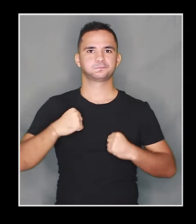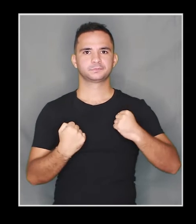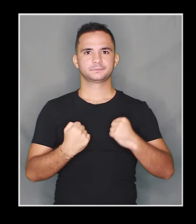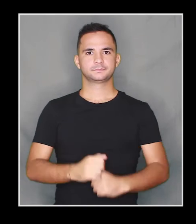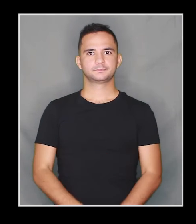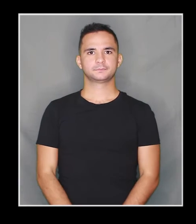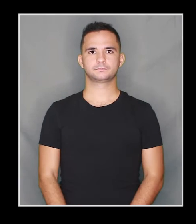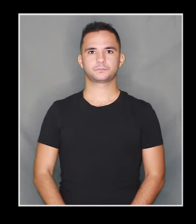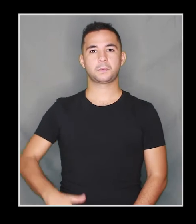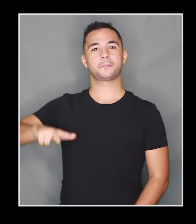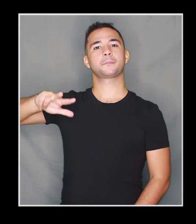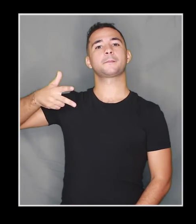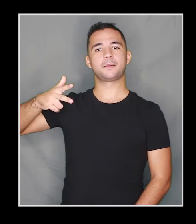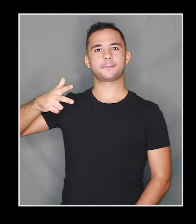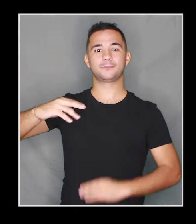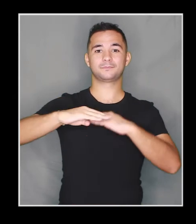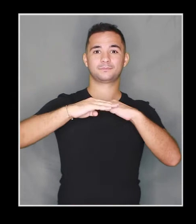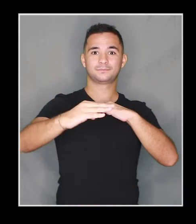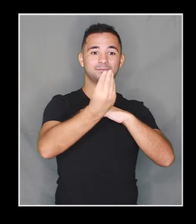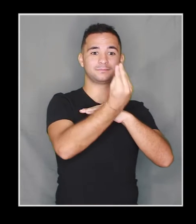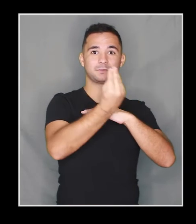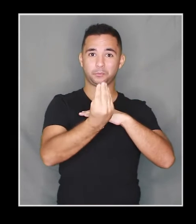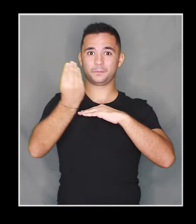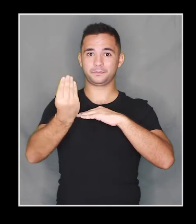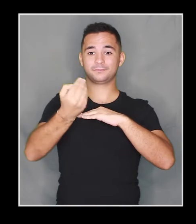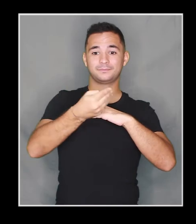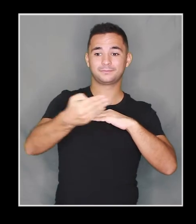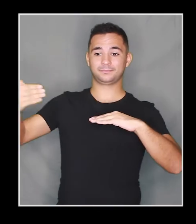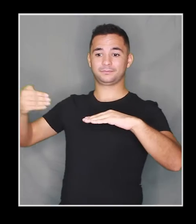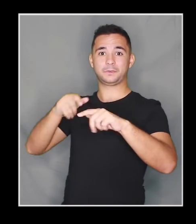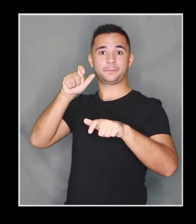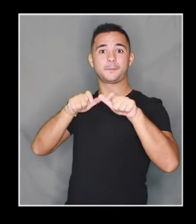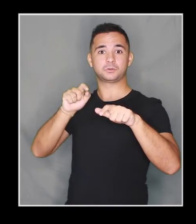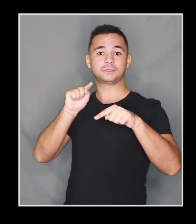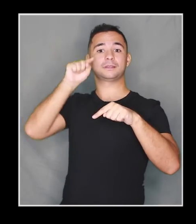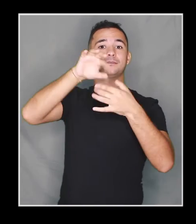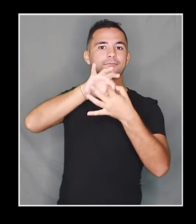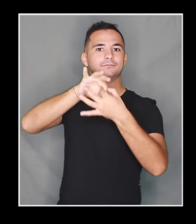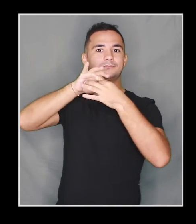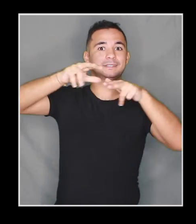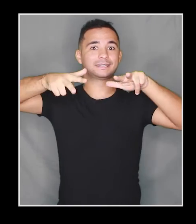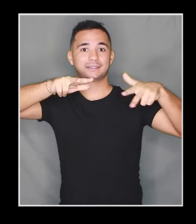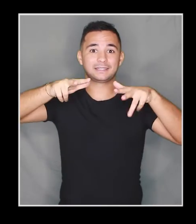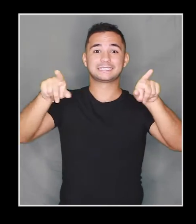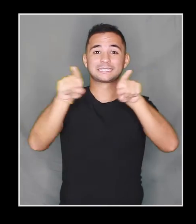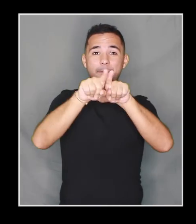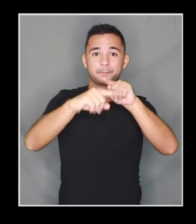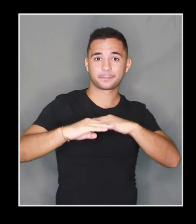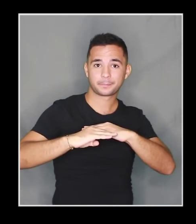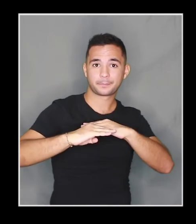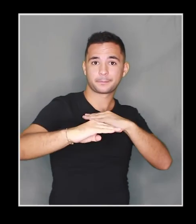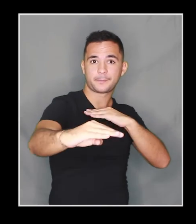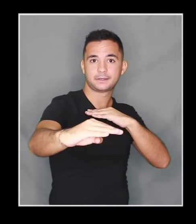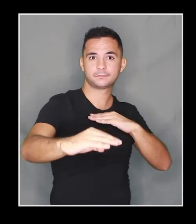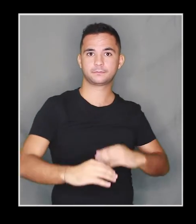hand. In Palermo, puppeteers are in the wings and operate on the same level as the puppets.